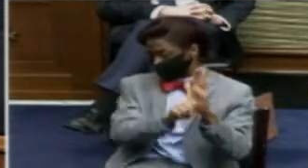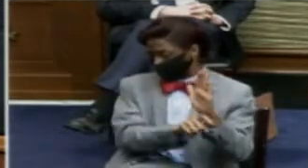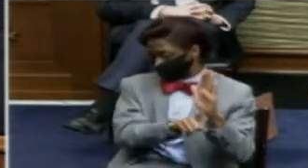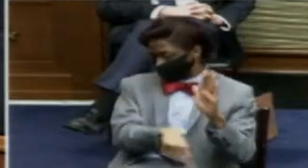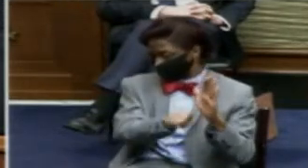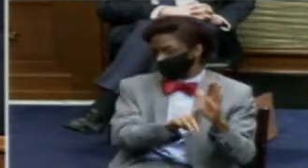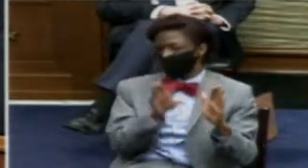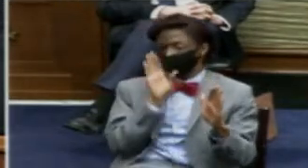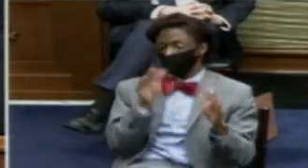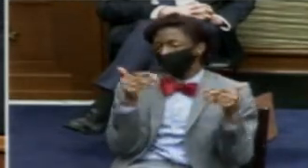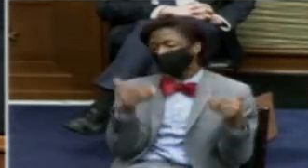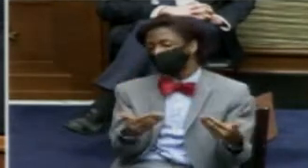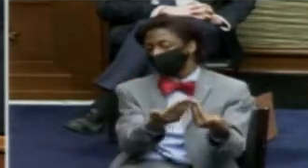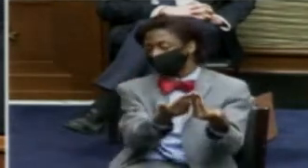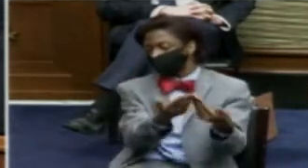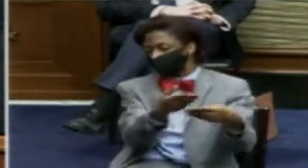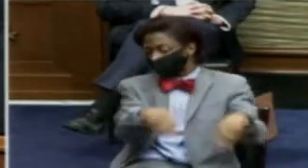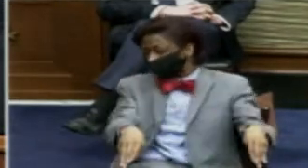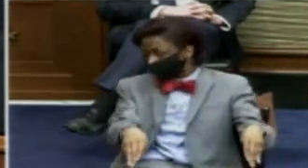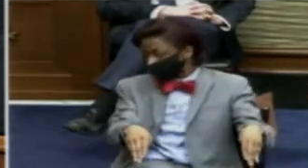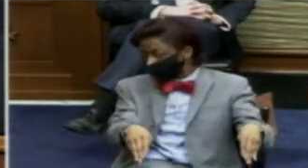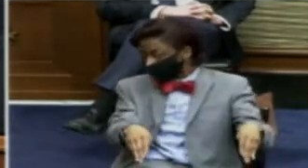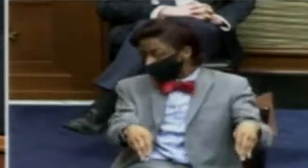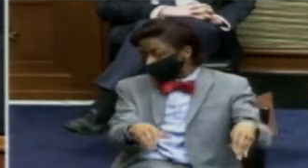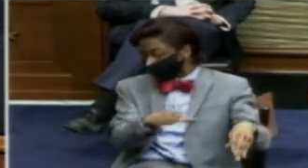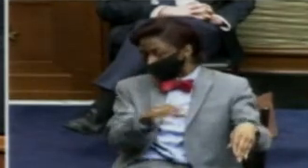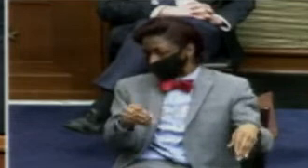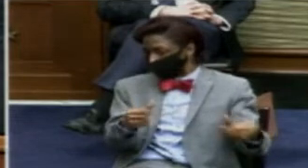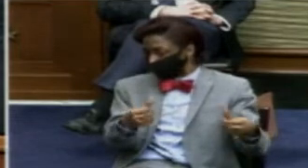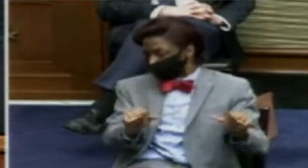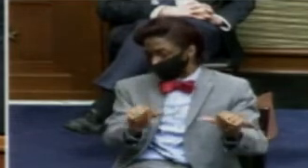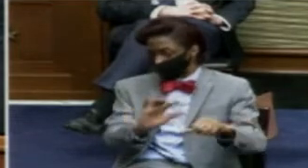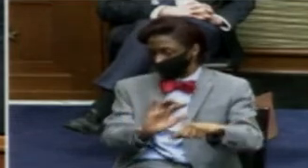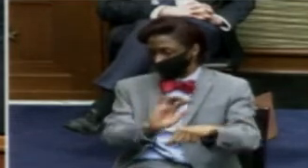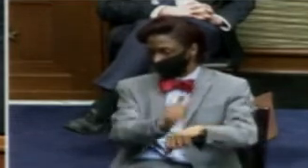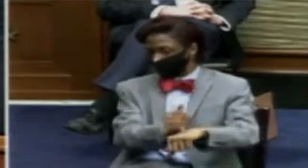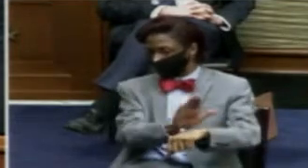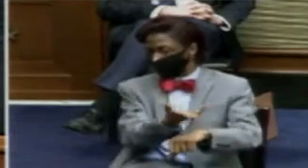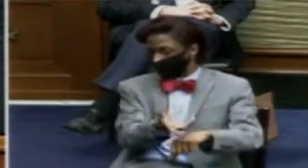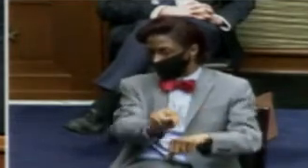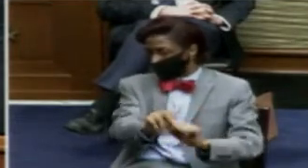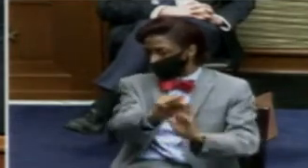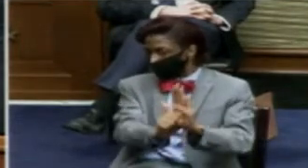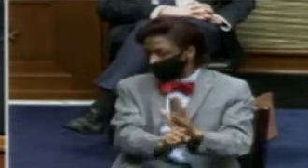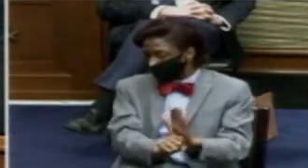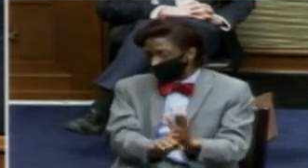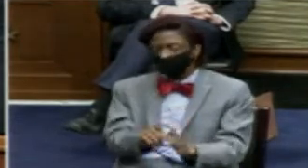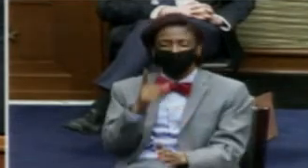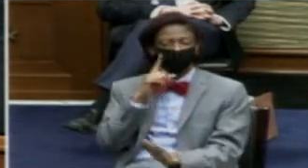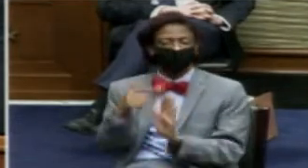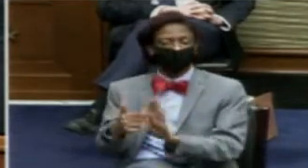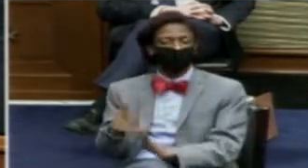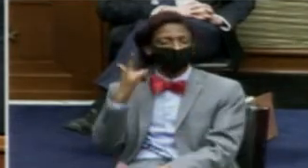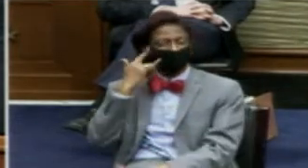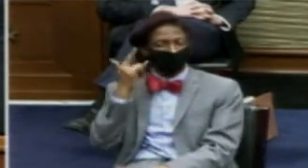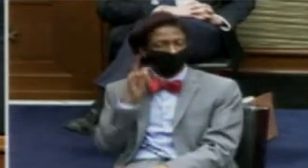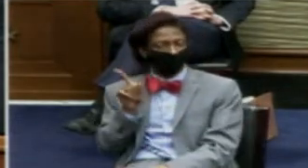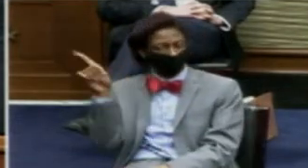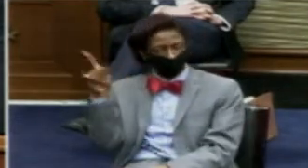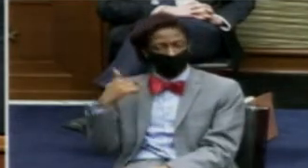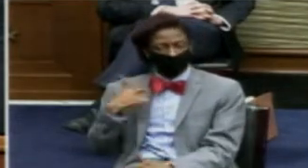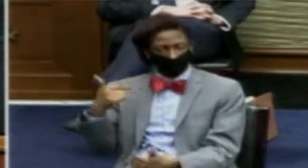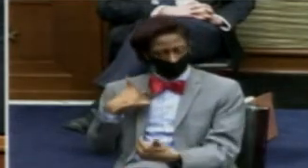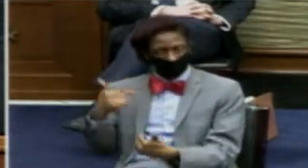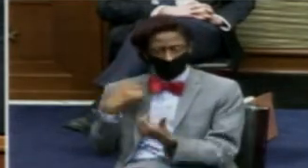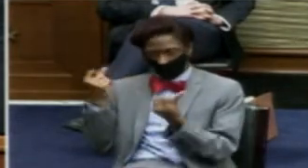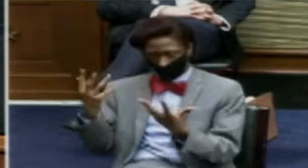split and try to create their own states? For example, in California, there's been a movement for many,